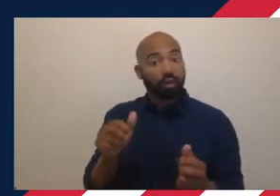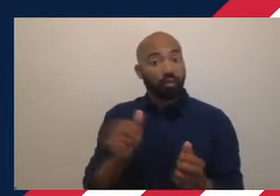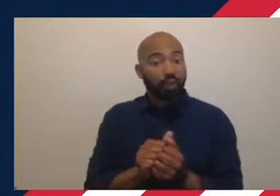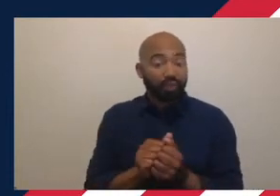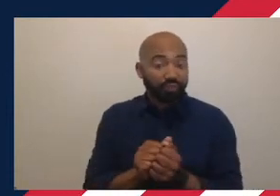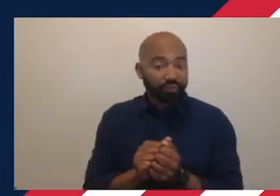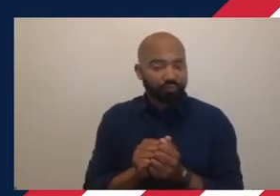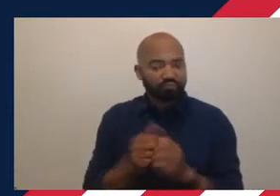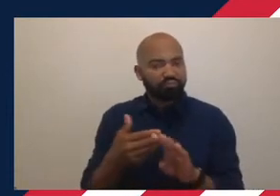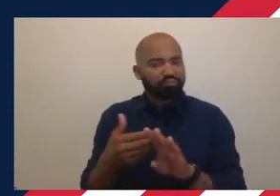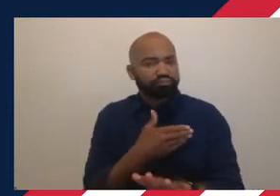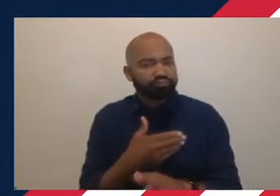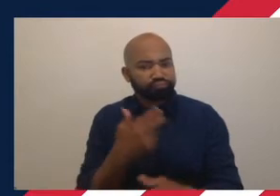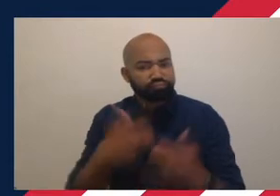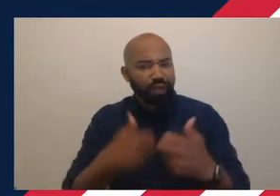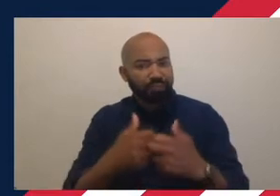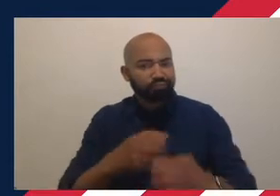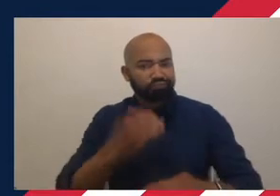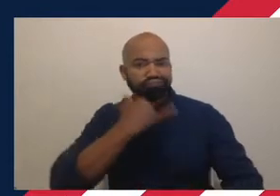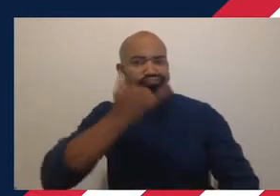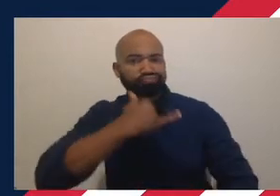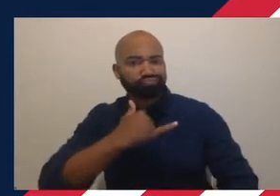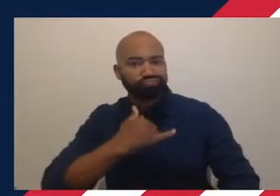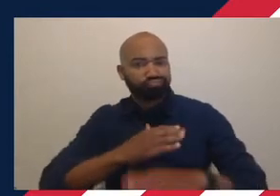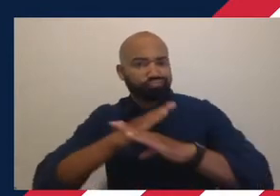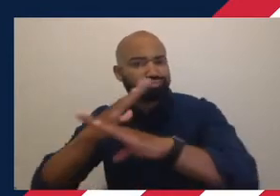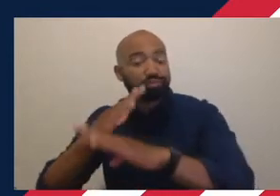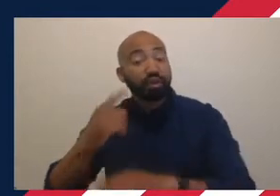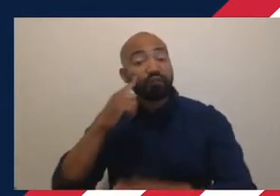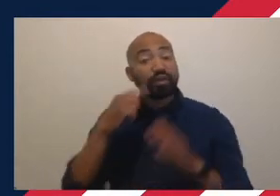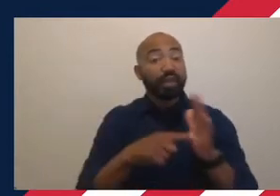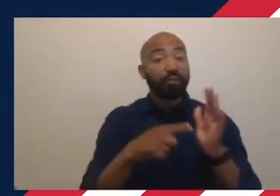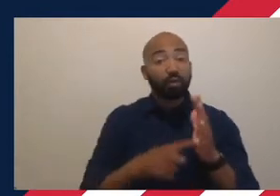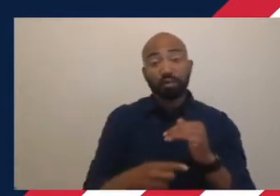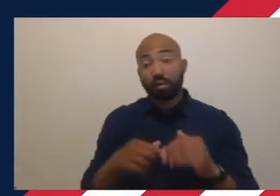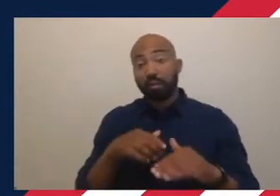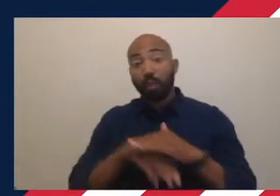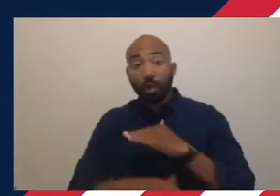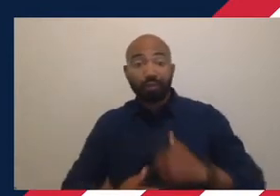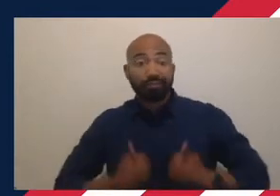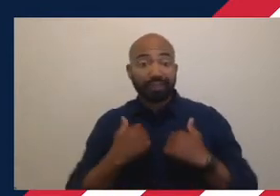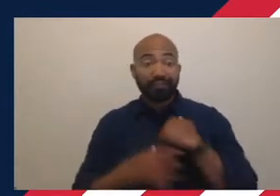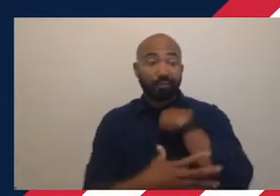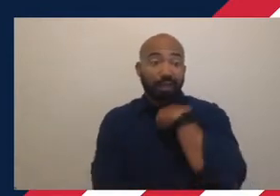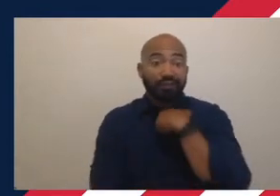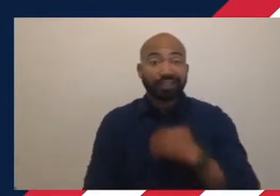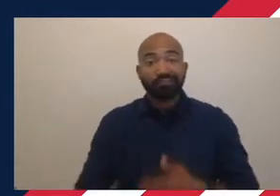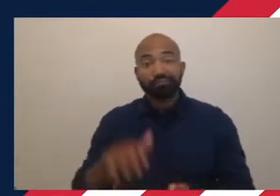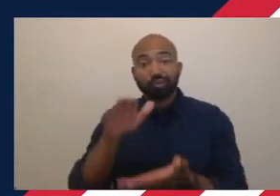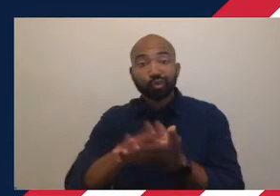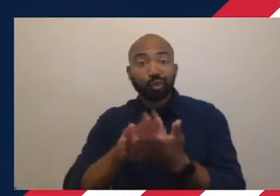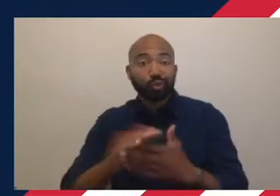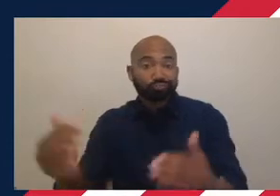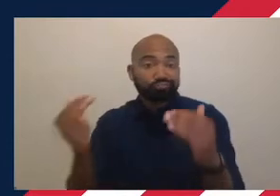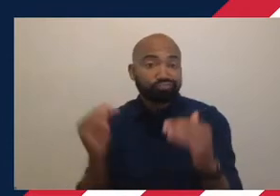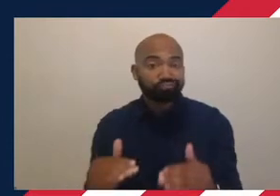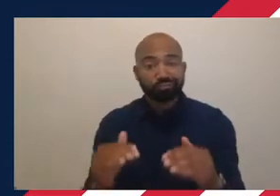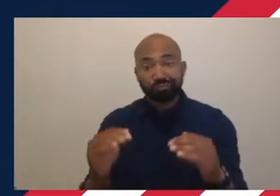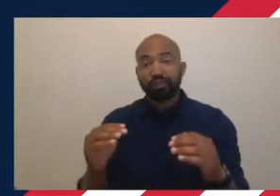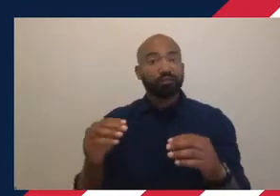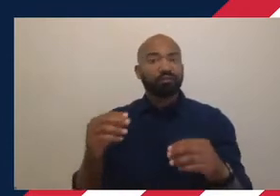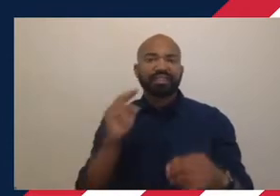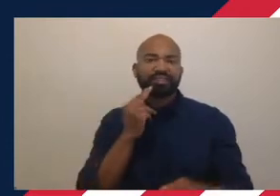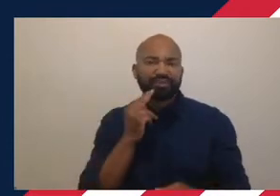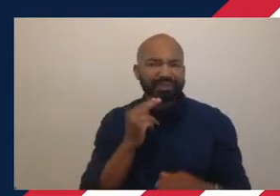and poverty and, poor schools and, all the lack of nutrition, all these compounded